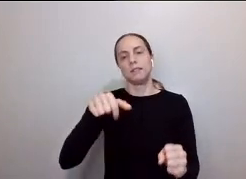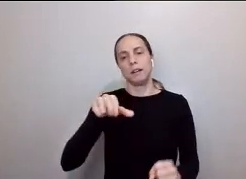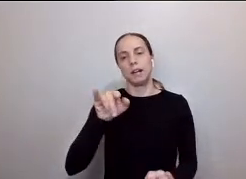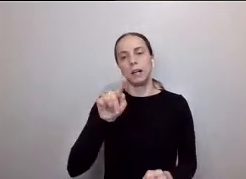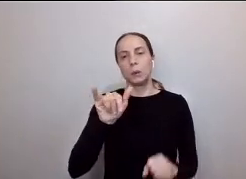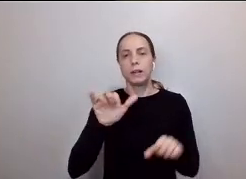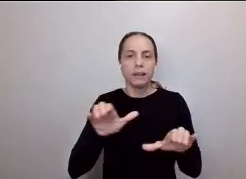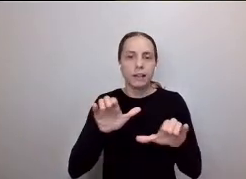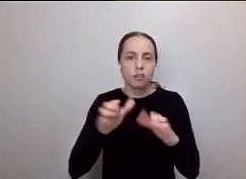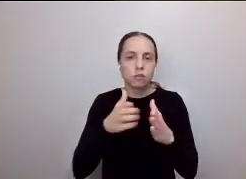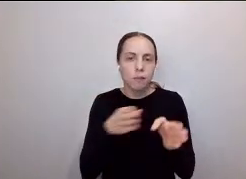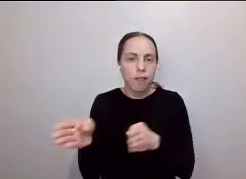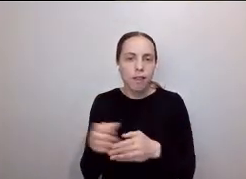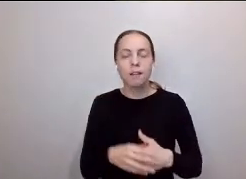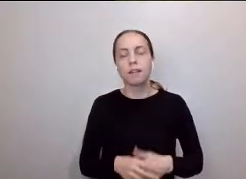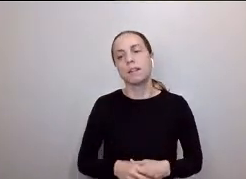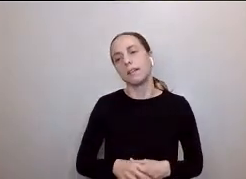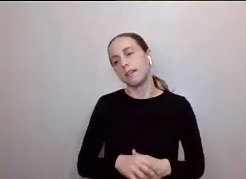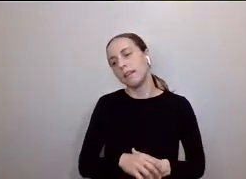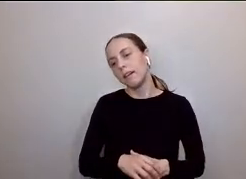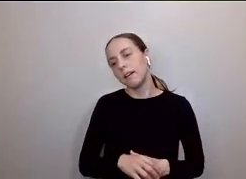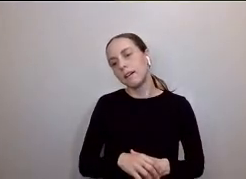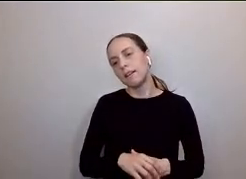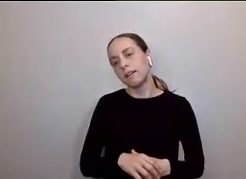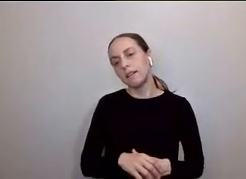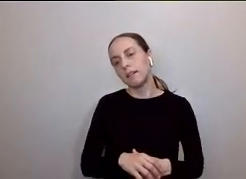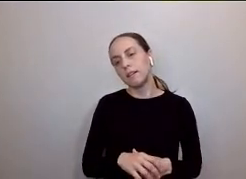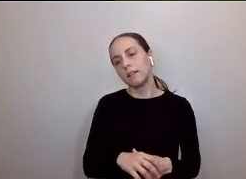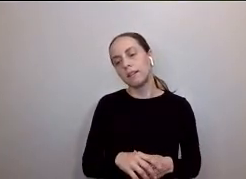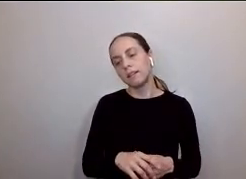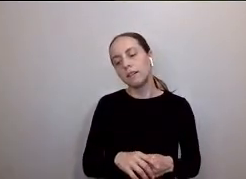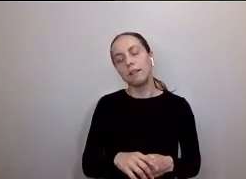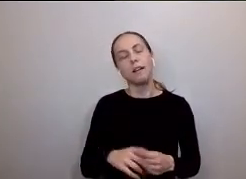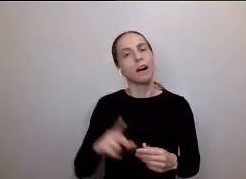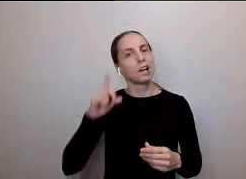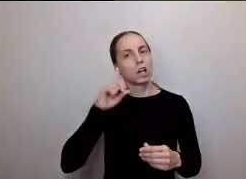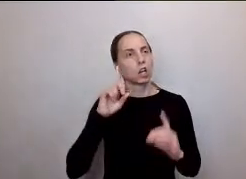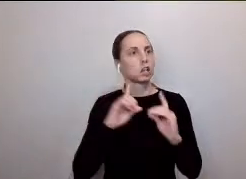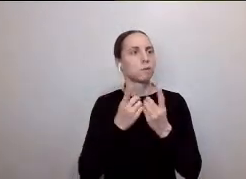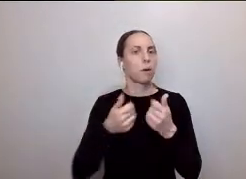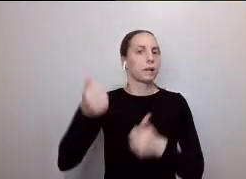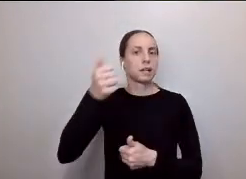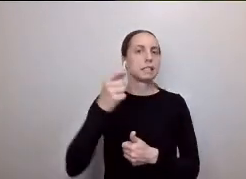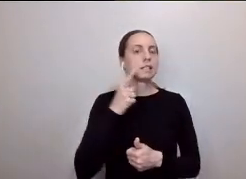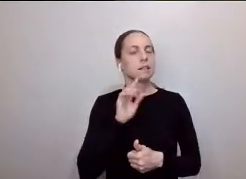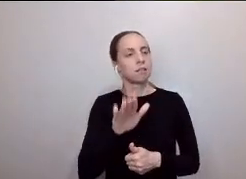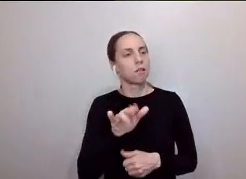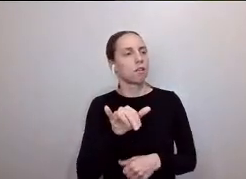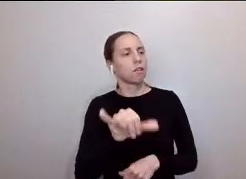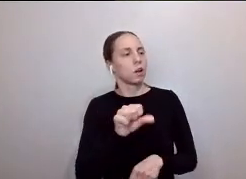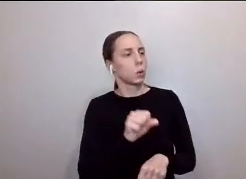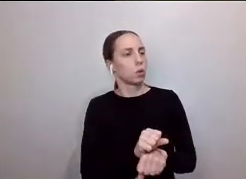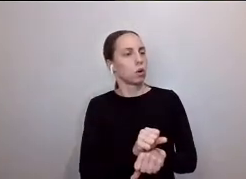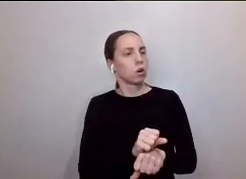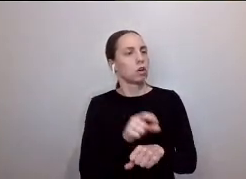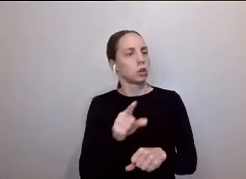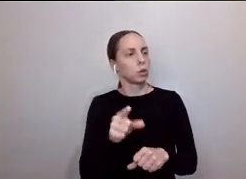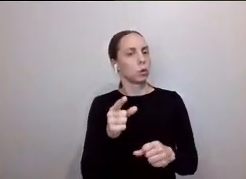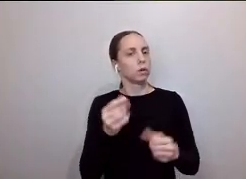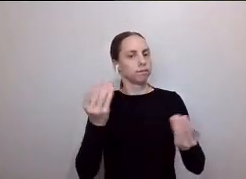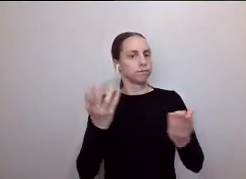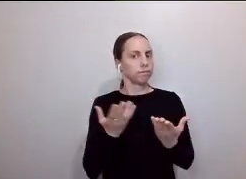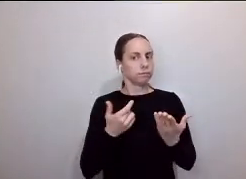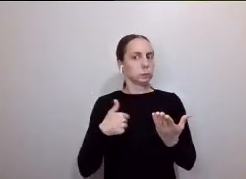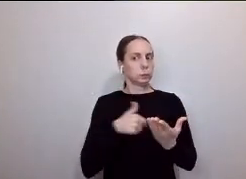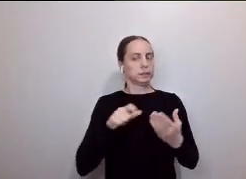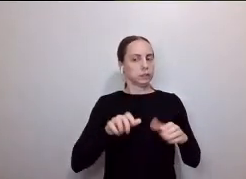And so when I hear a department head saying, this work that you have directed us to do that is very important, that is a